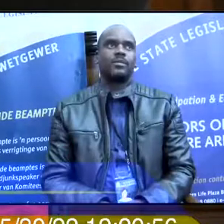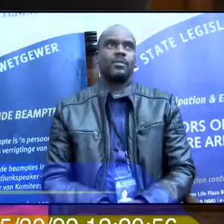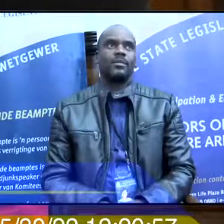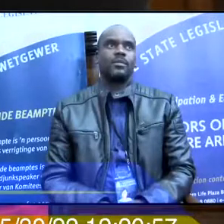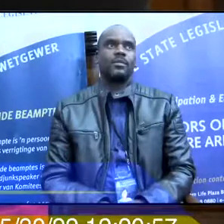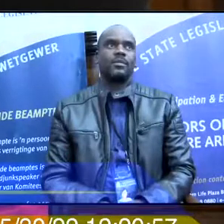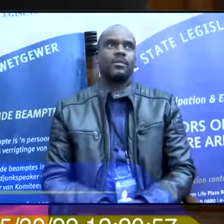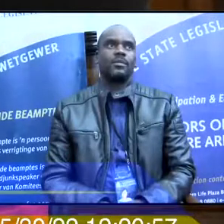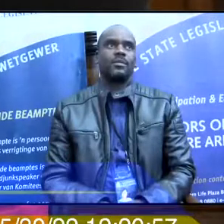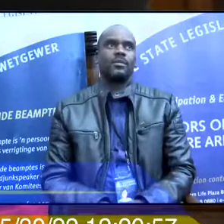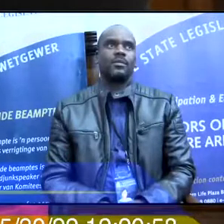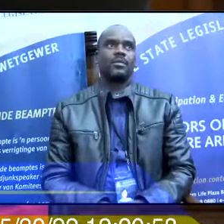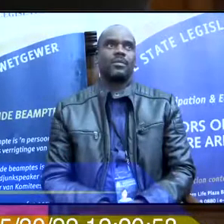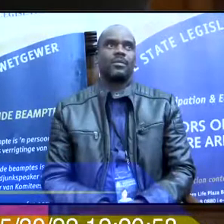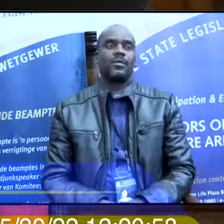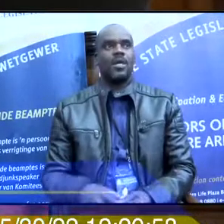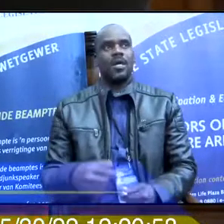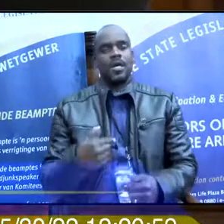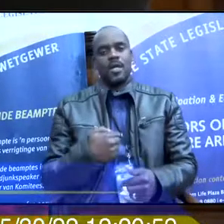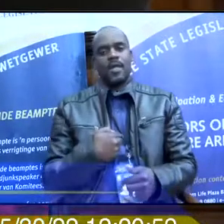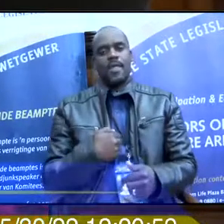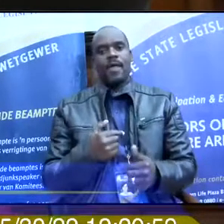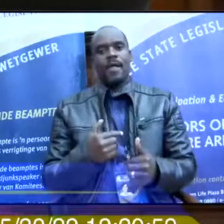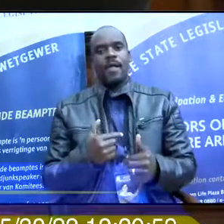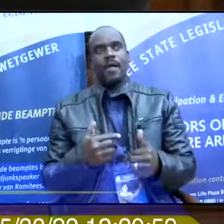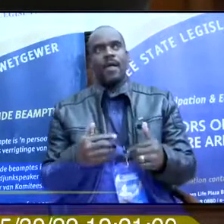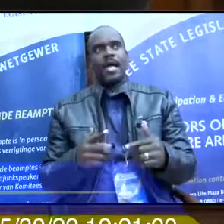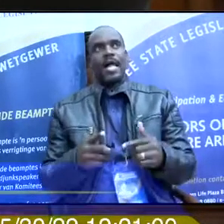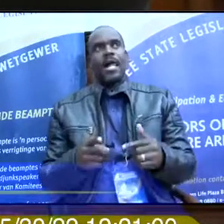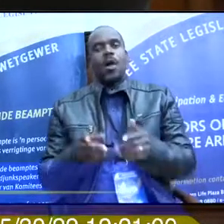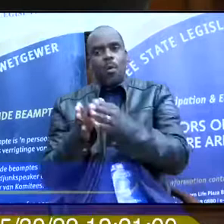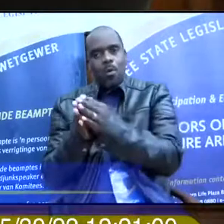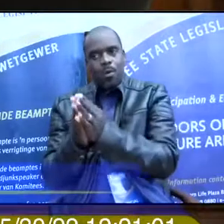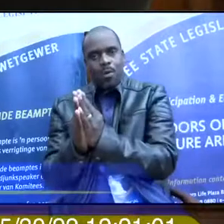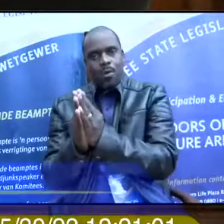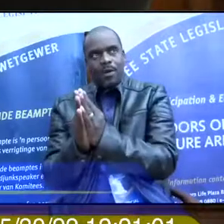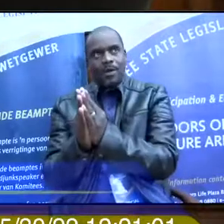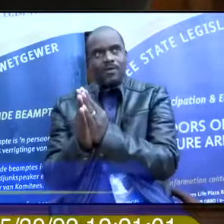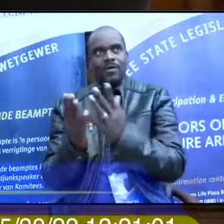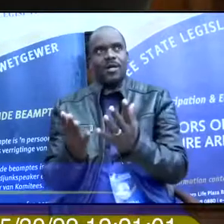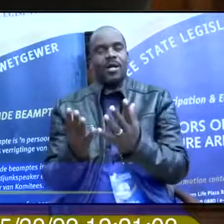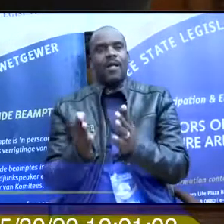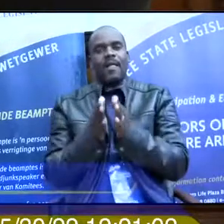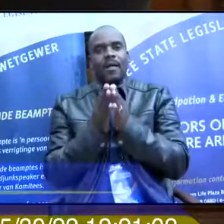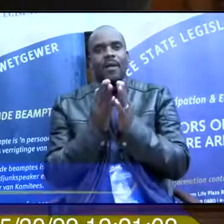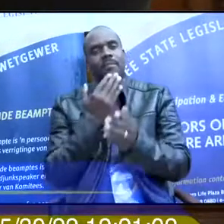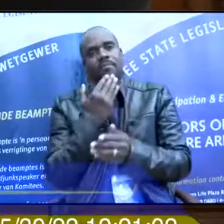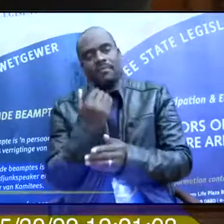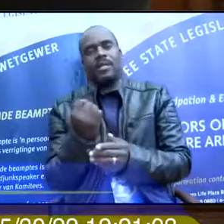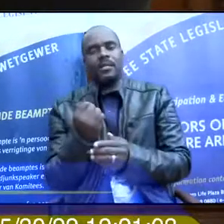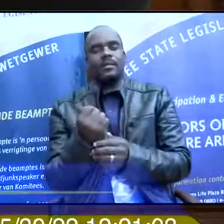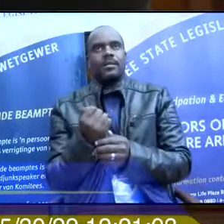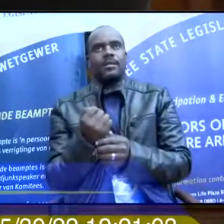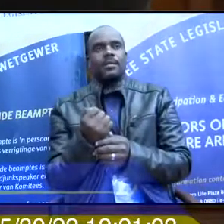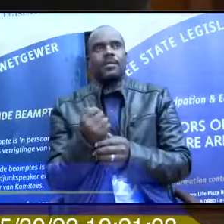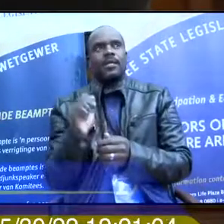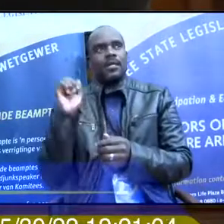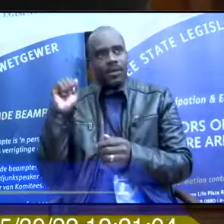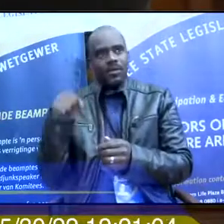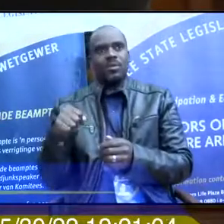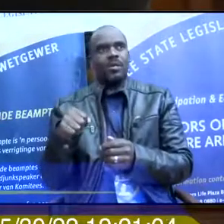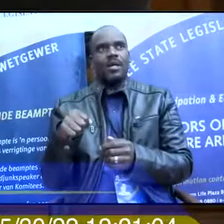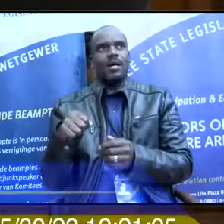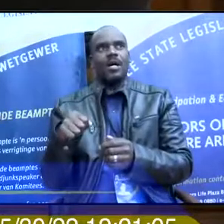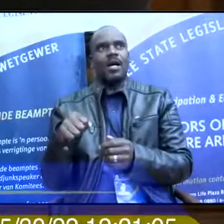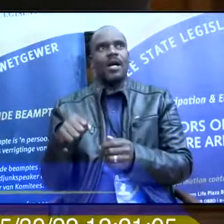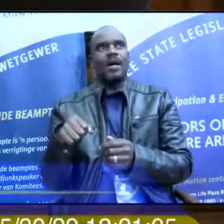our municipalities needs to be supported all we ask him for please allow us to do our work please pay us